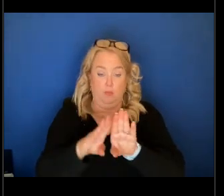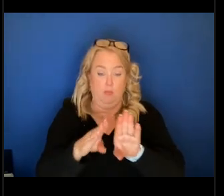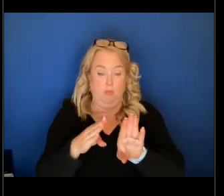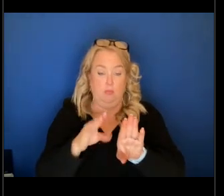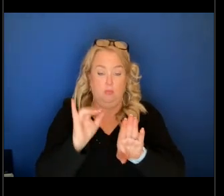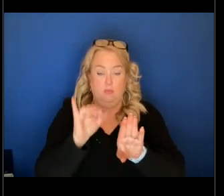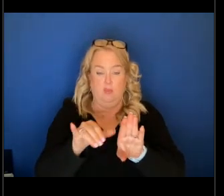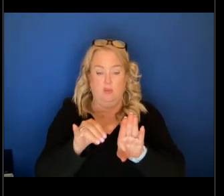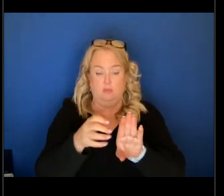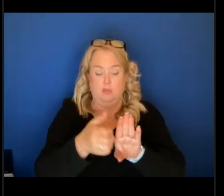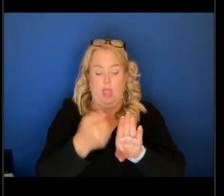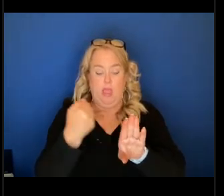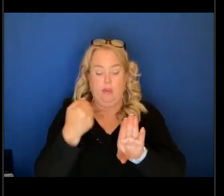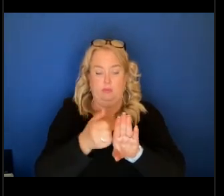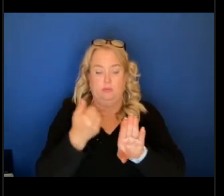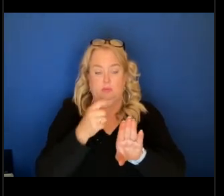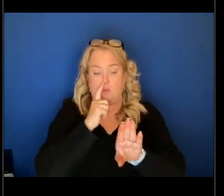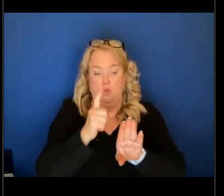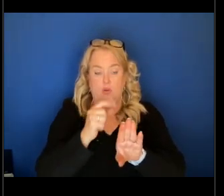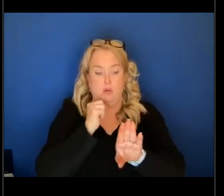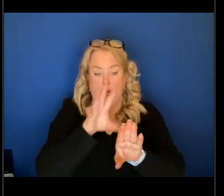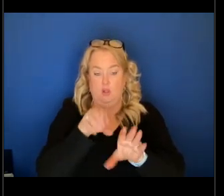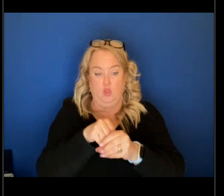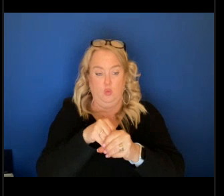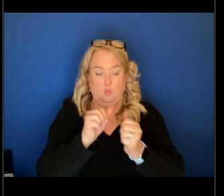are excluded from that measurement.